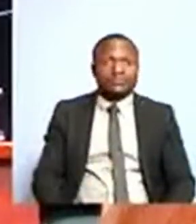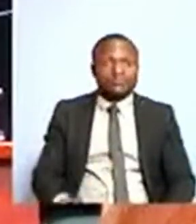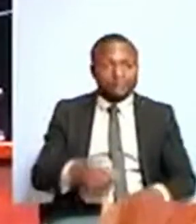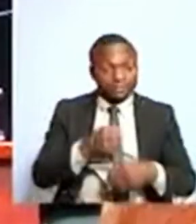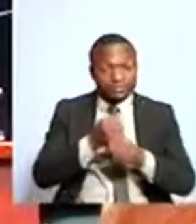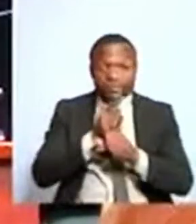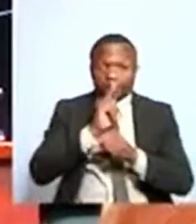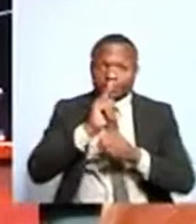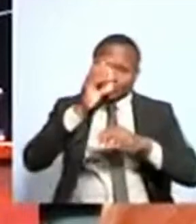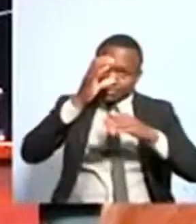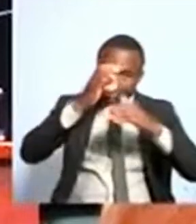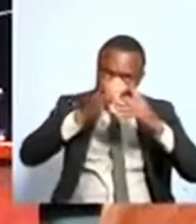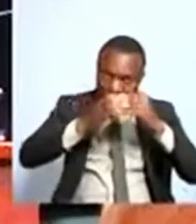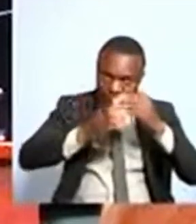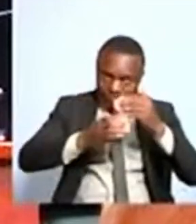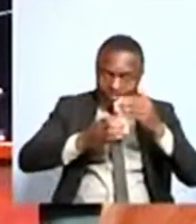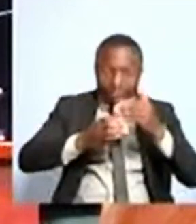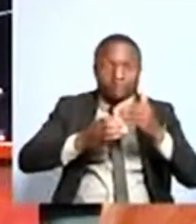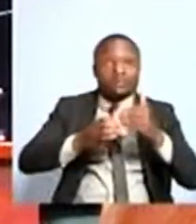clause